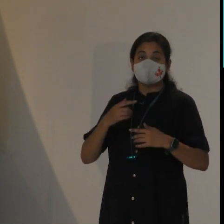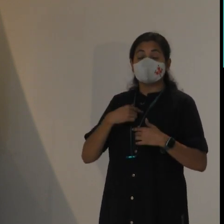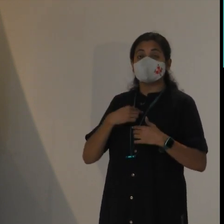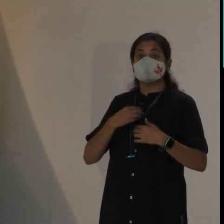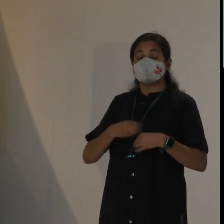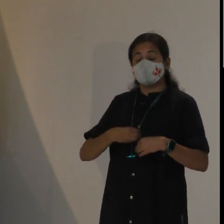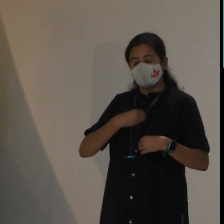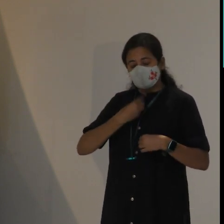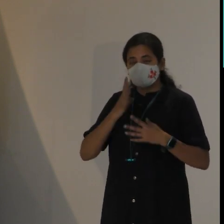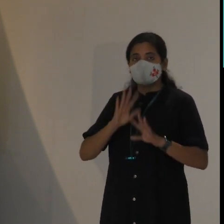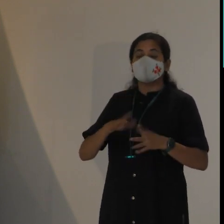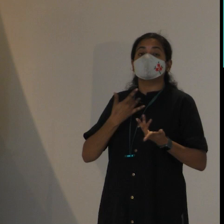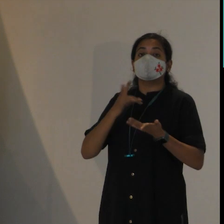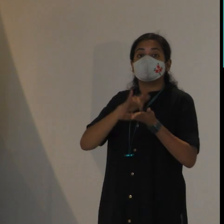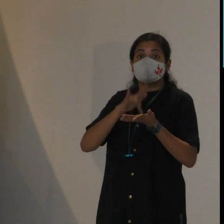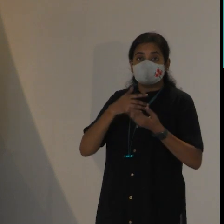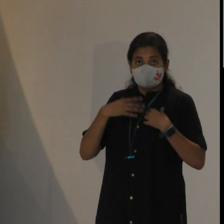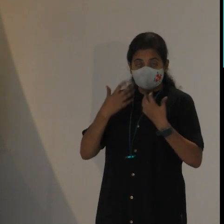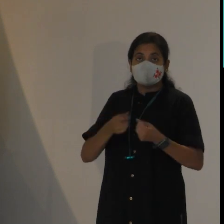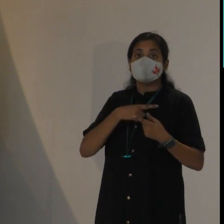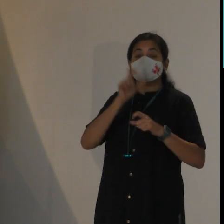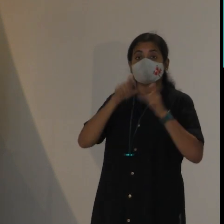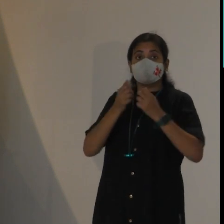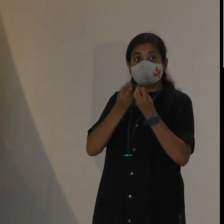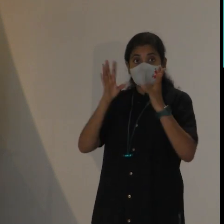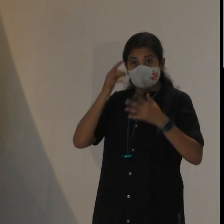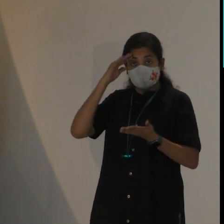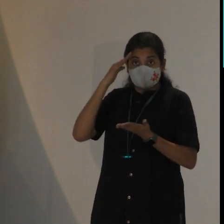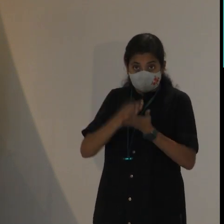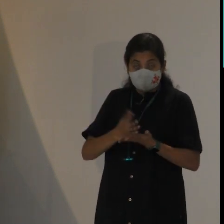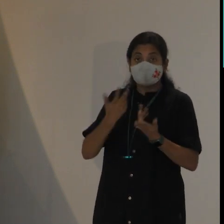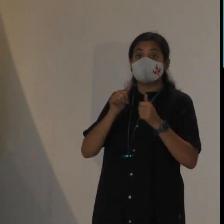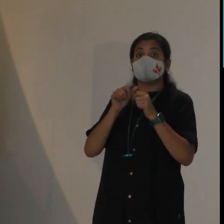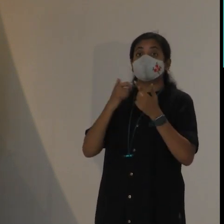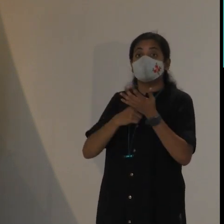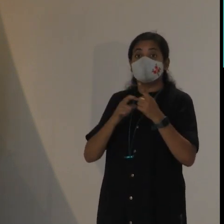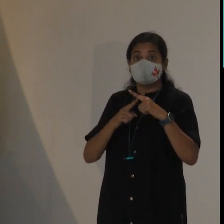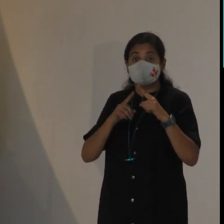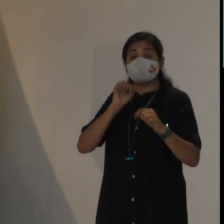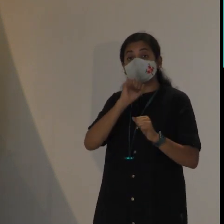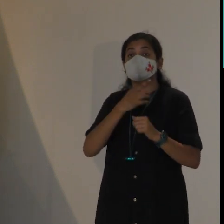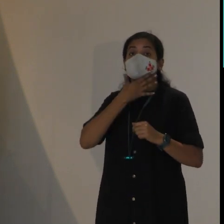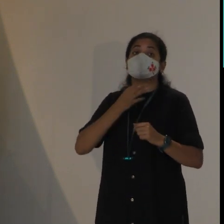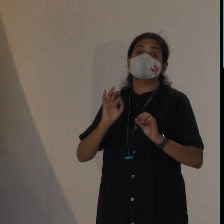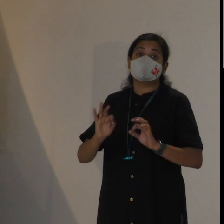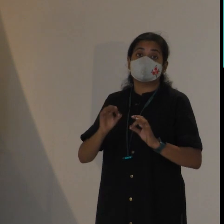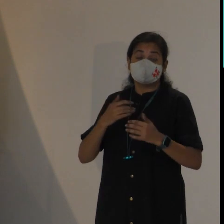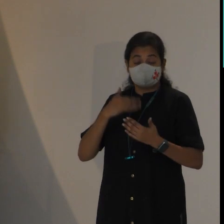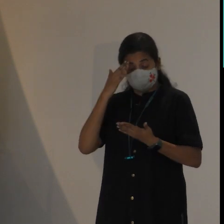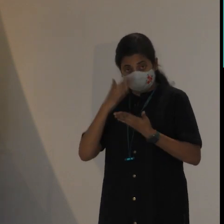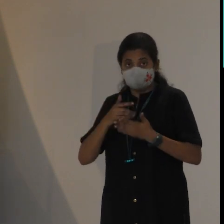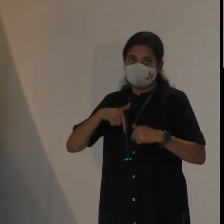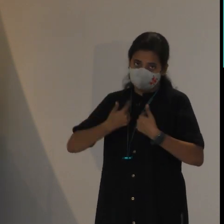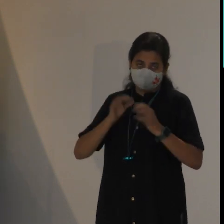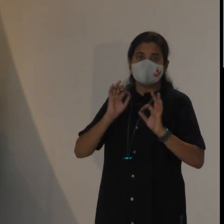humbled to be in a space where so many people believe in art and beauty, because I sincerely believe that